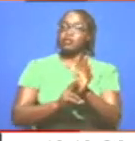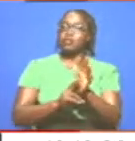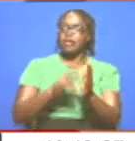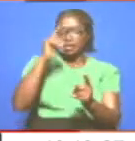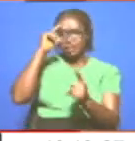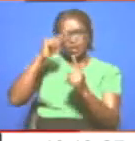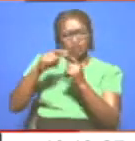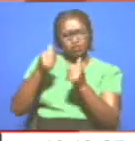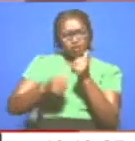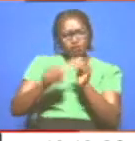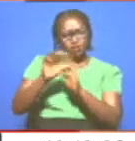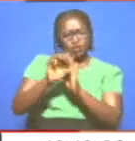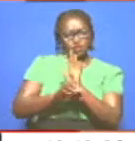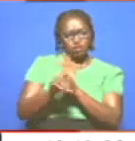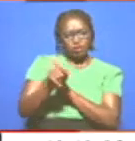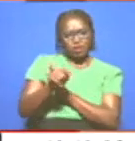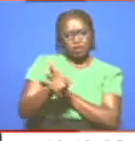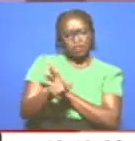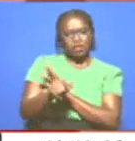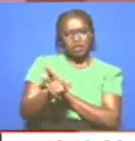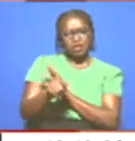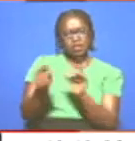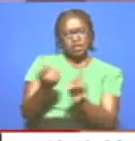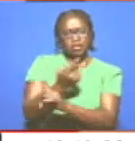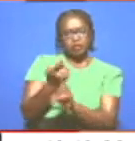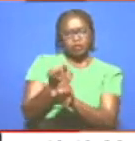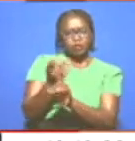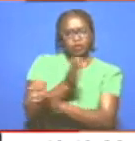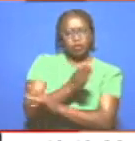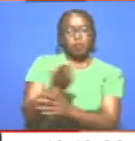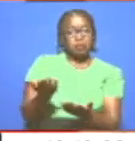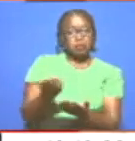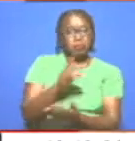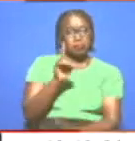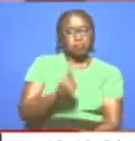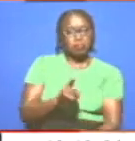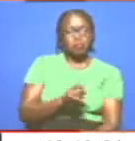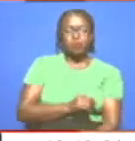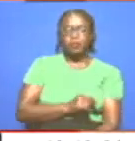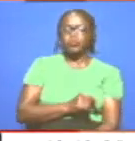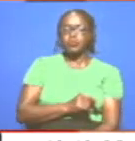this constitution that are different from the previous one?